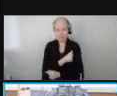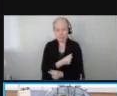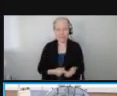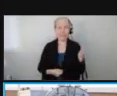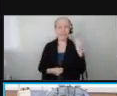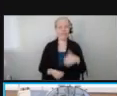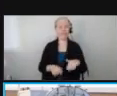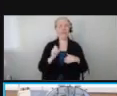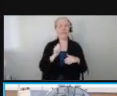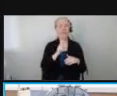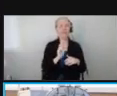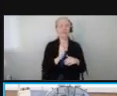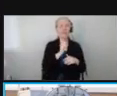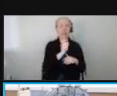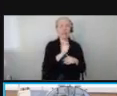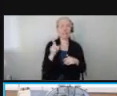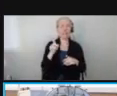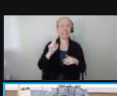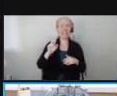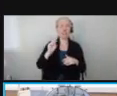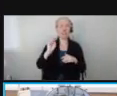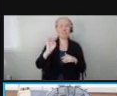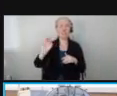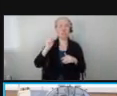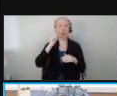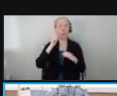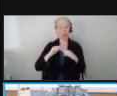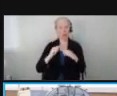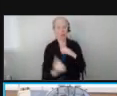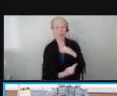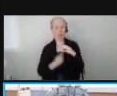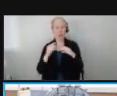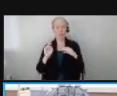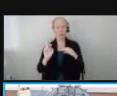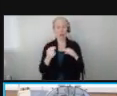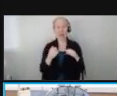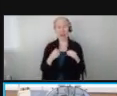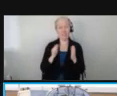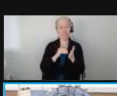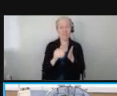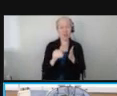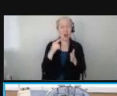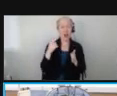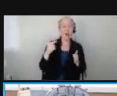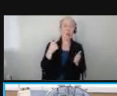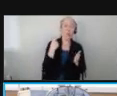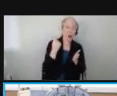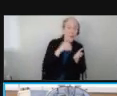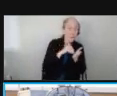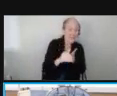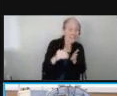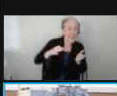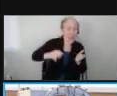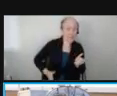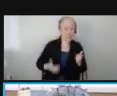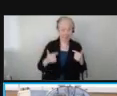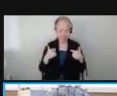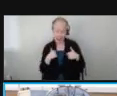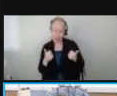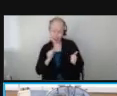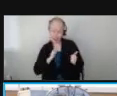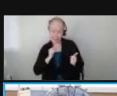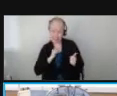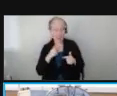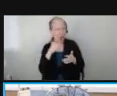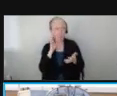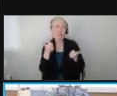got 1 million applicants. Again, I was one of them. I'm going to keep trying until I get there one way or another. But you've seen recently